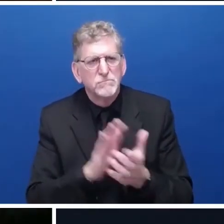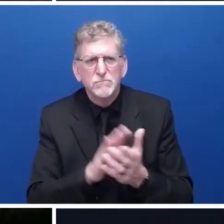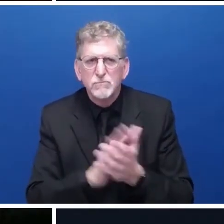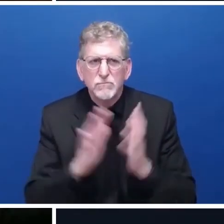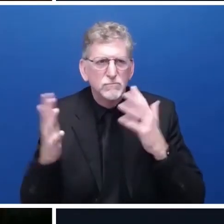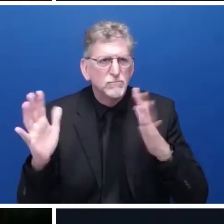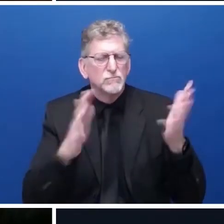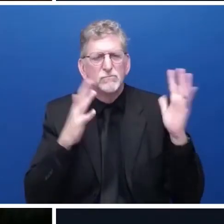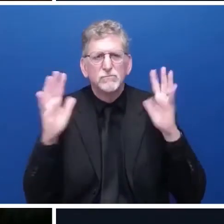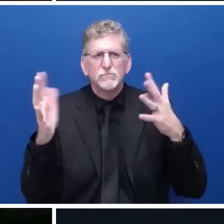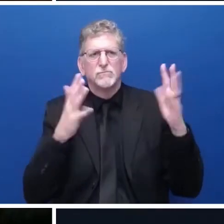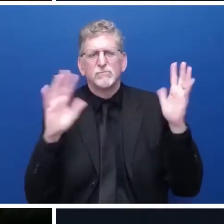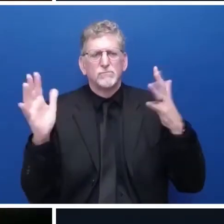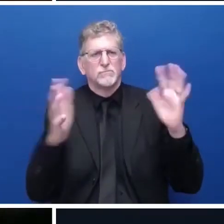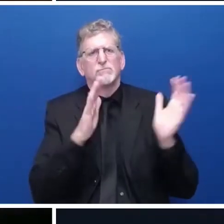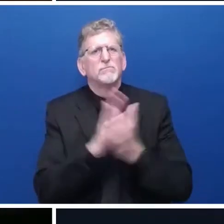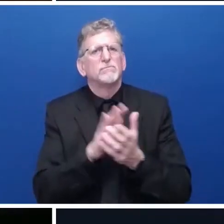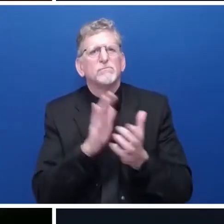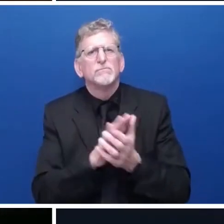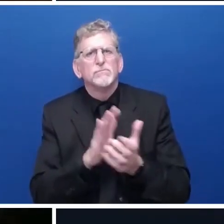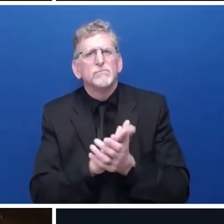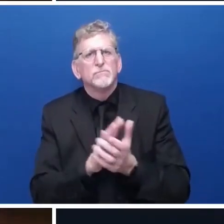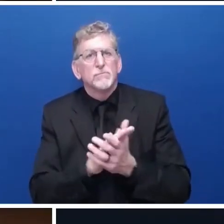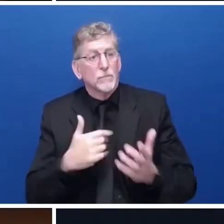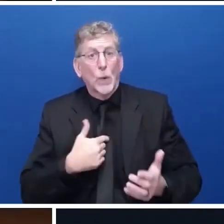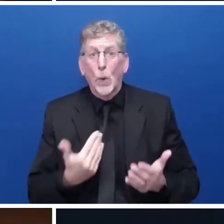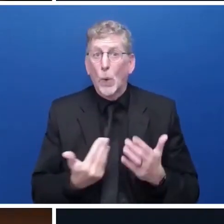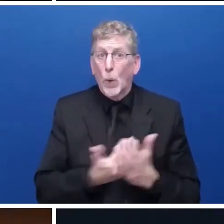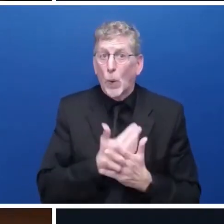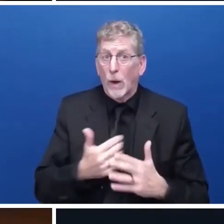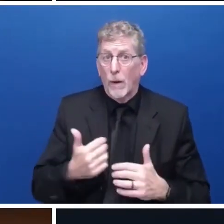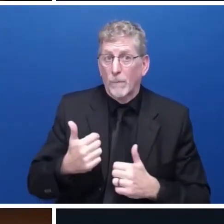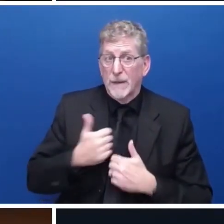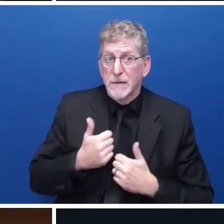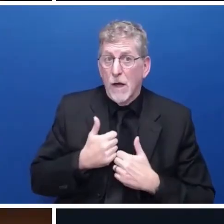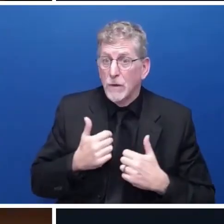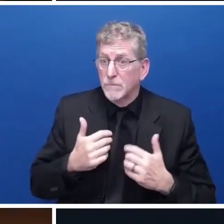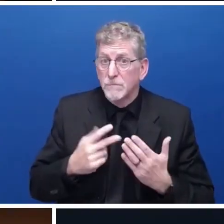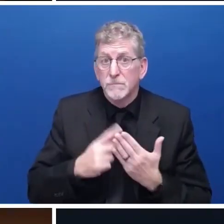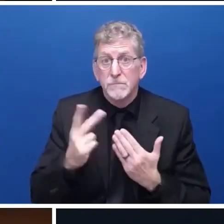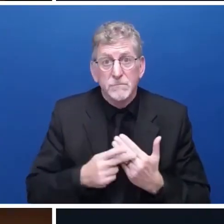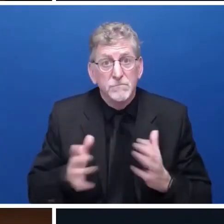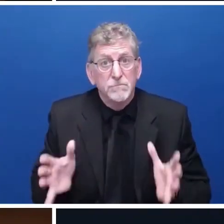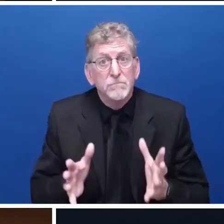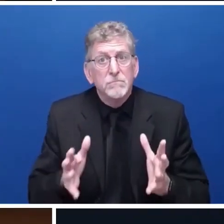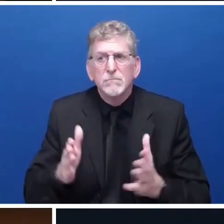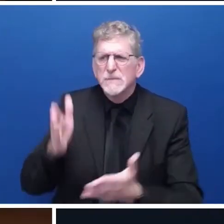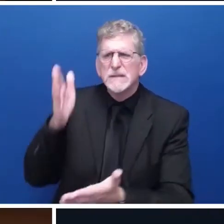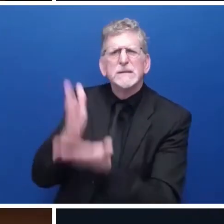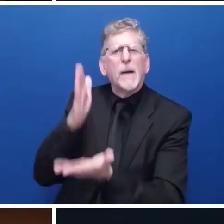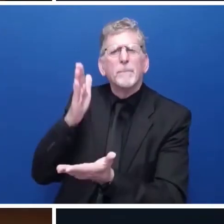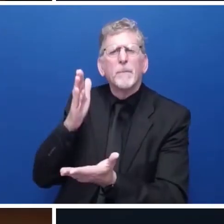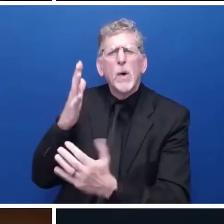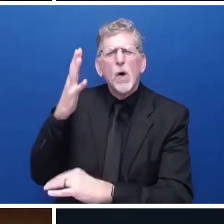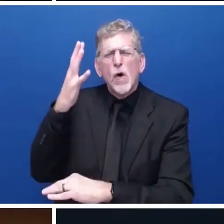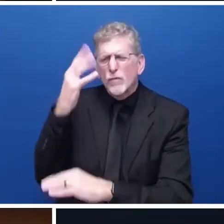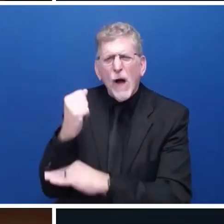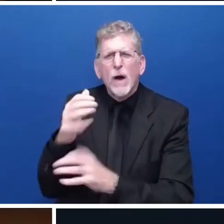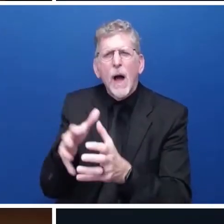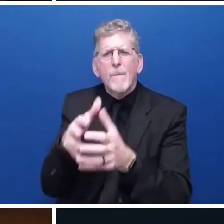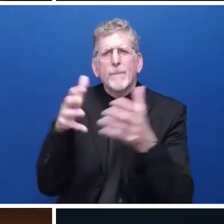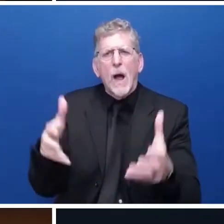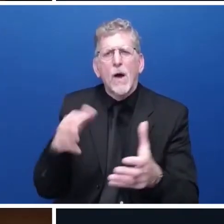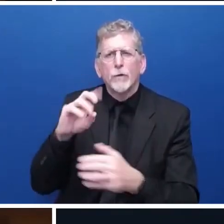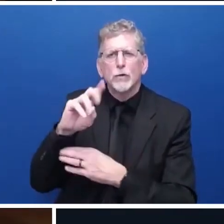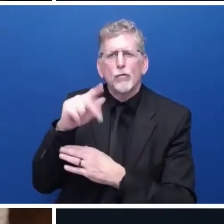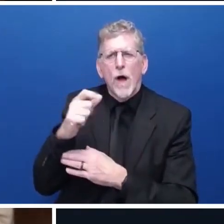And with our new military campaign, we have stopped record amounts of drugs coming into our country and virtually stopped it completely coming